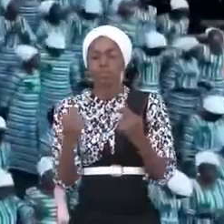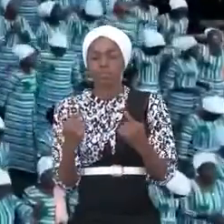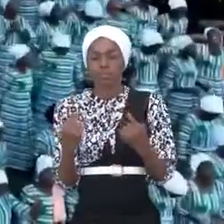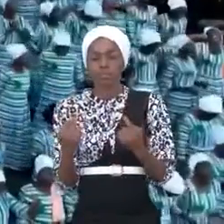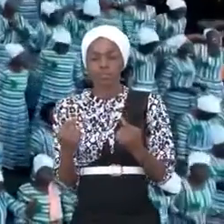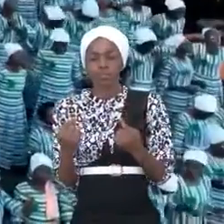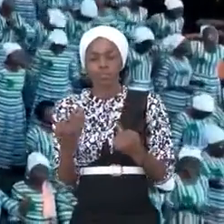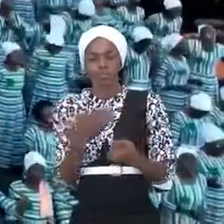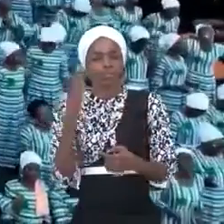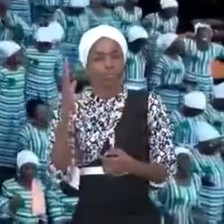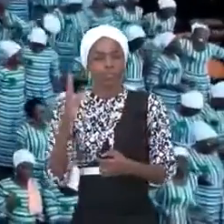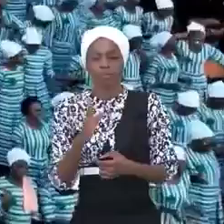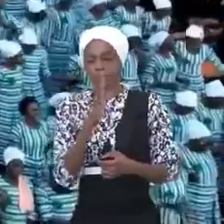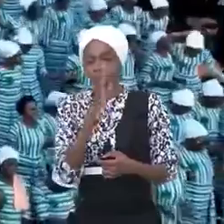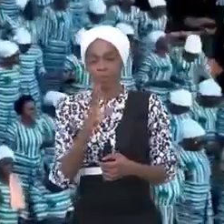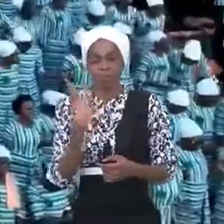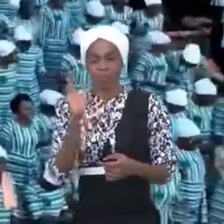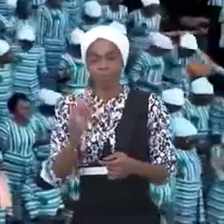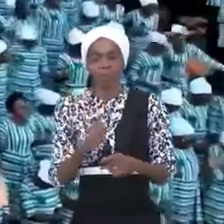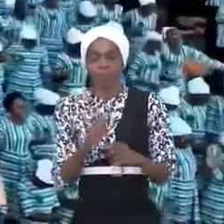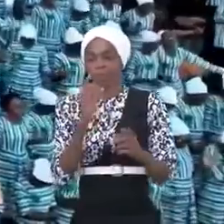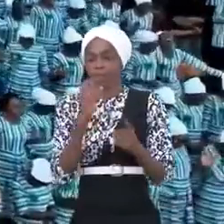there'll be no words to say.